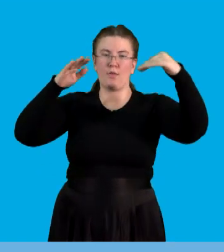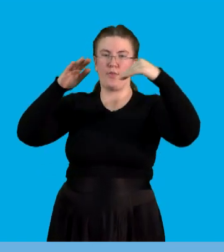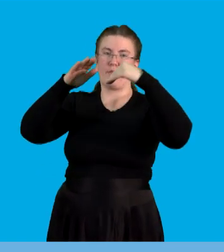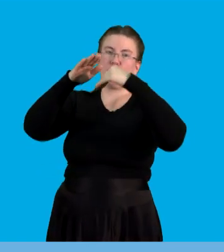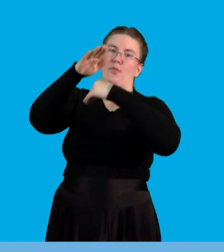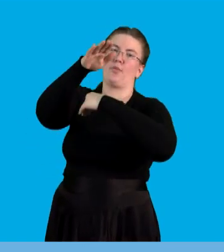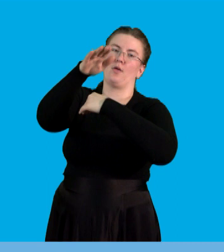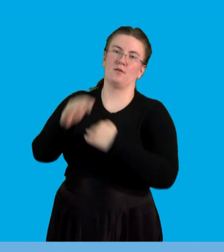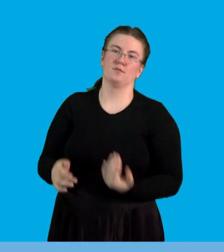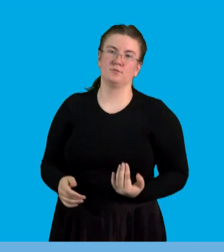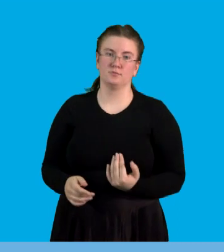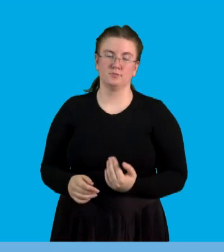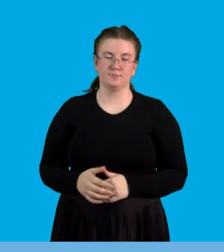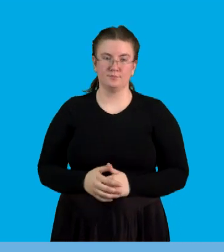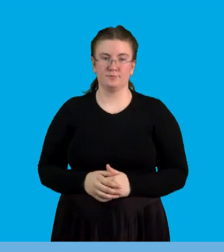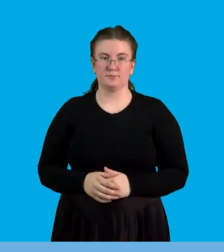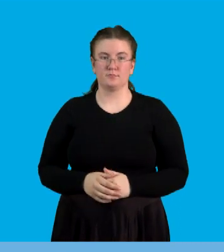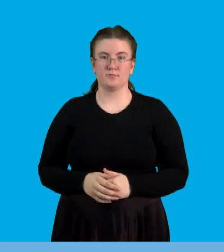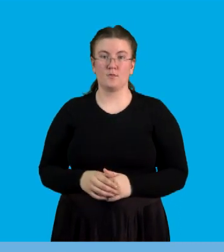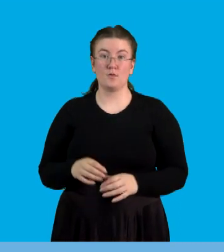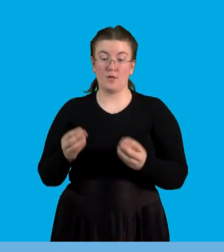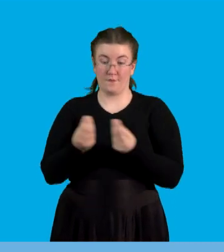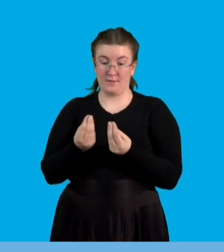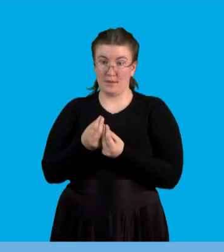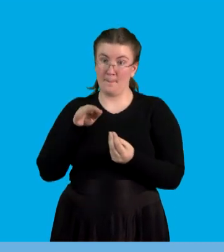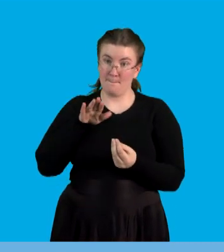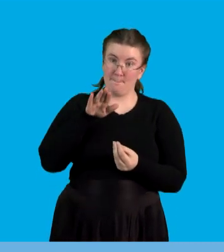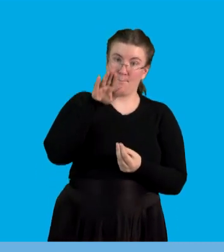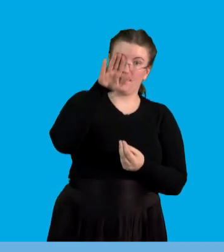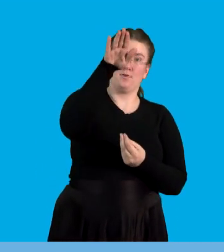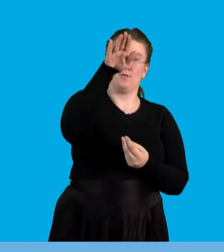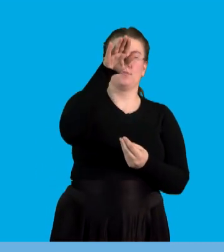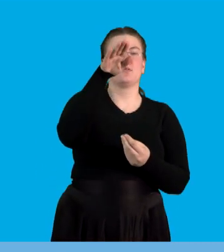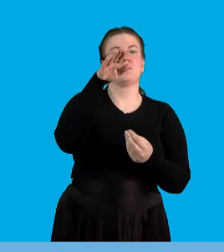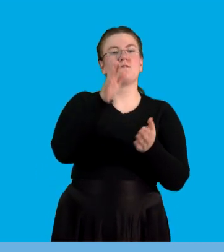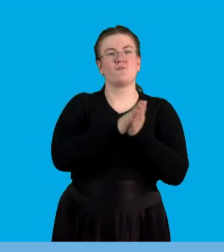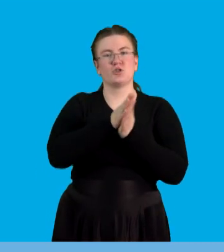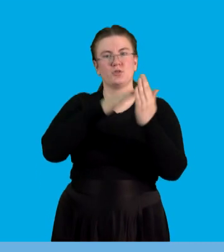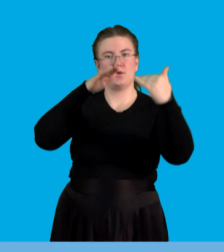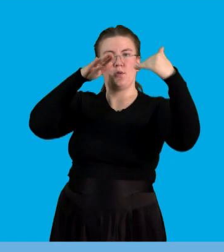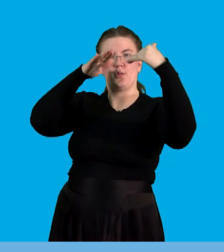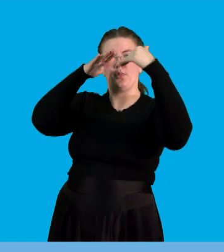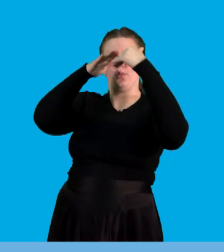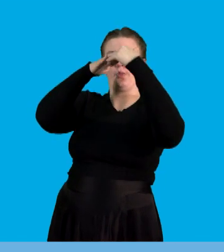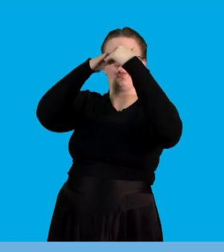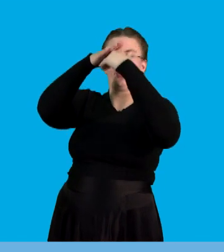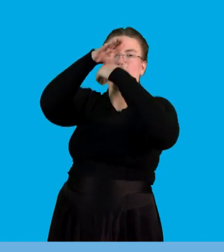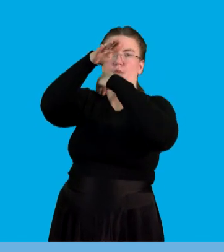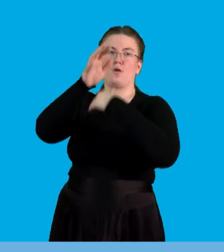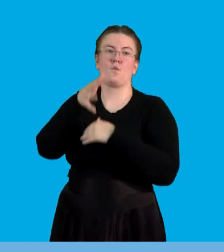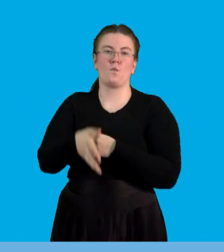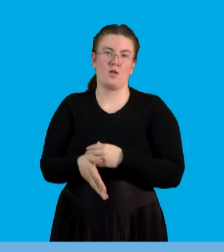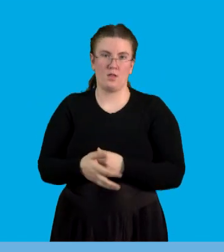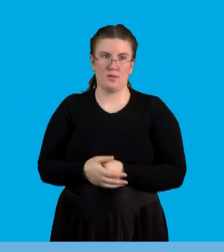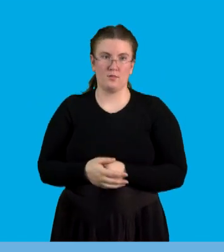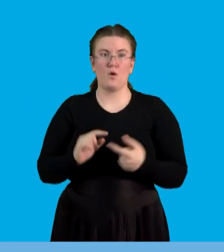to the surface if the object was going up the incline. So the frictional force is always acting parallel to the surface, and it